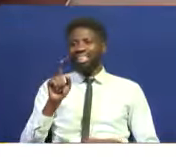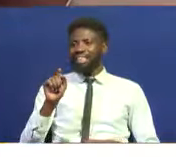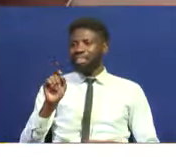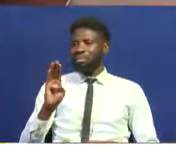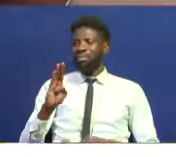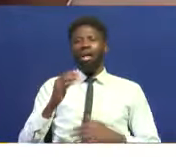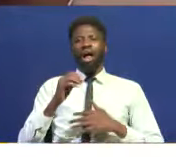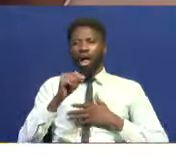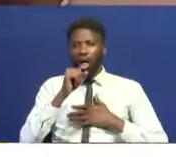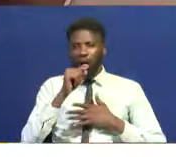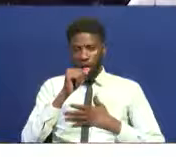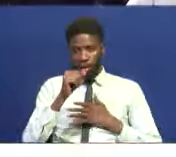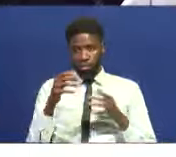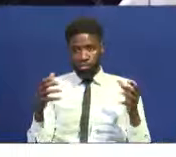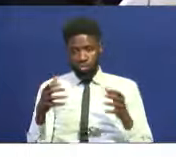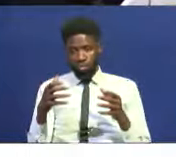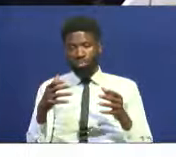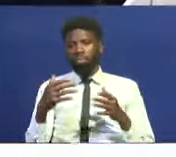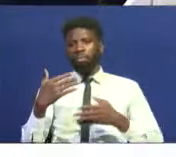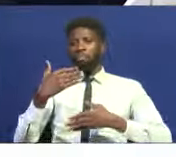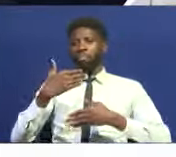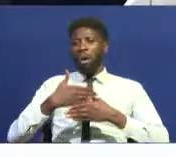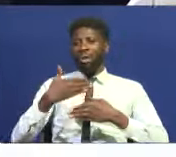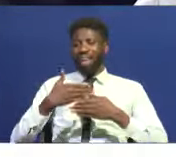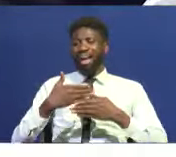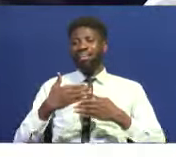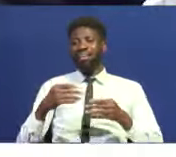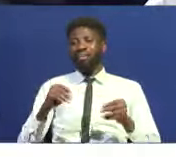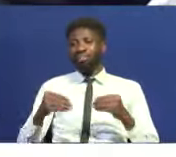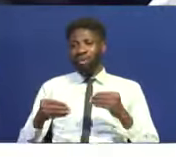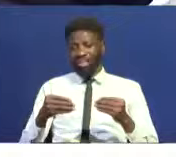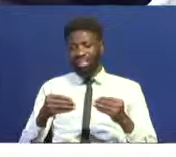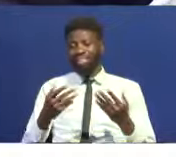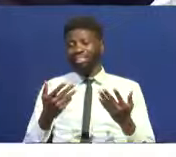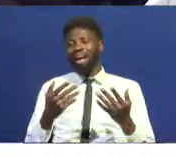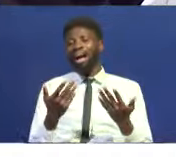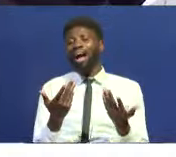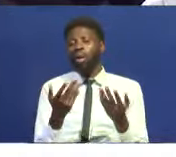at Busia Malaba borders. We are also integrating with the HIV